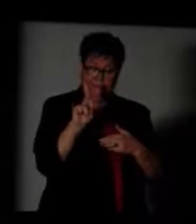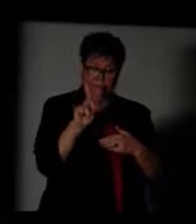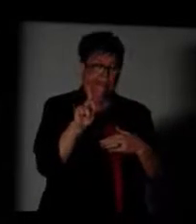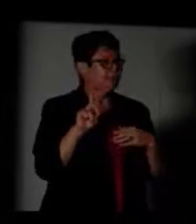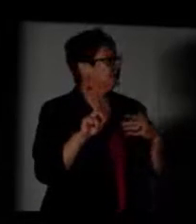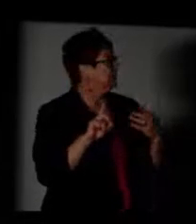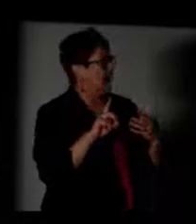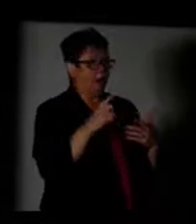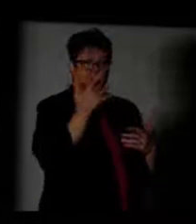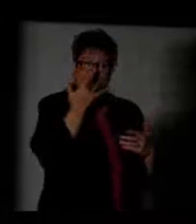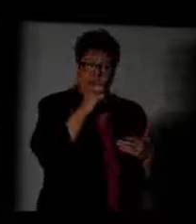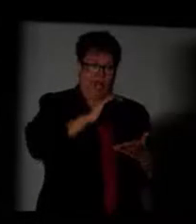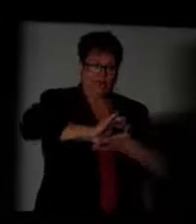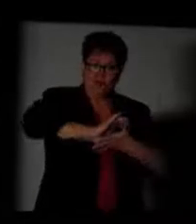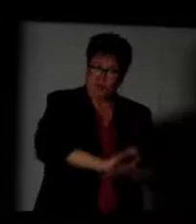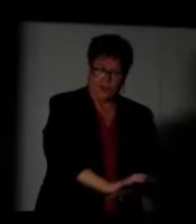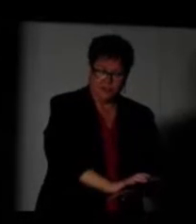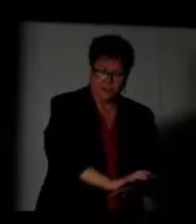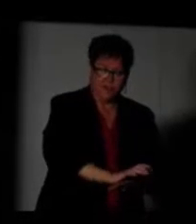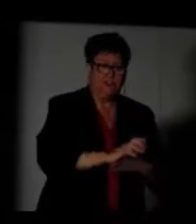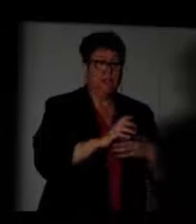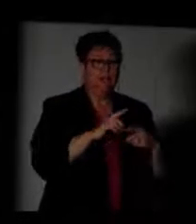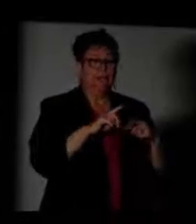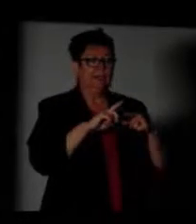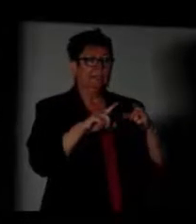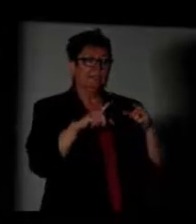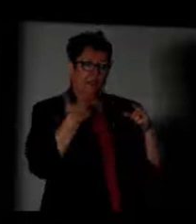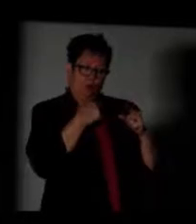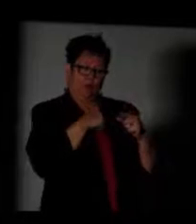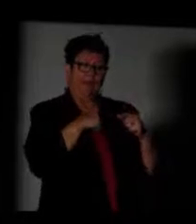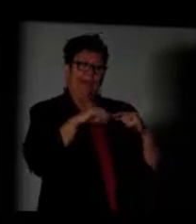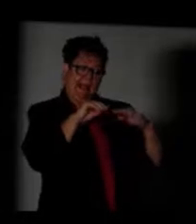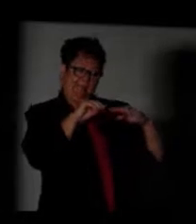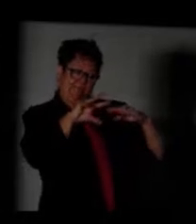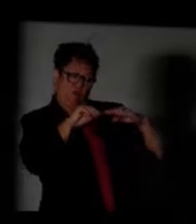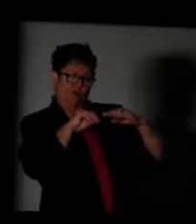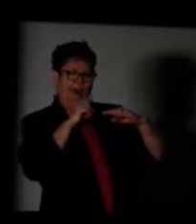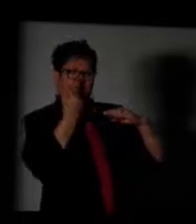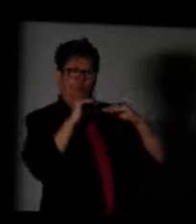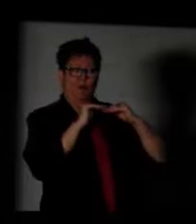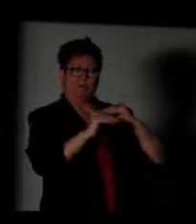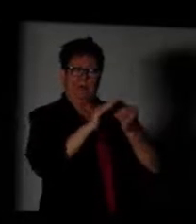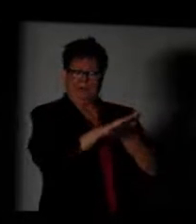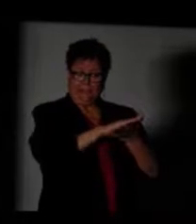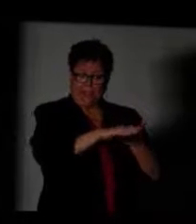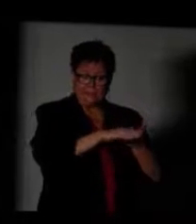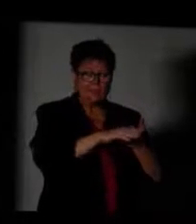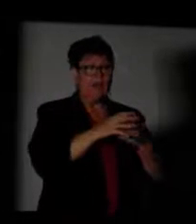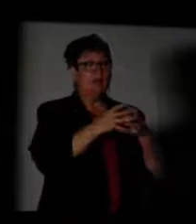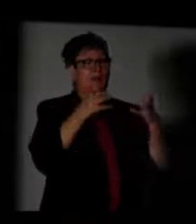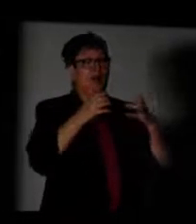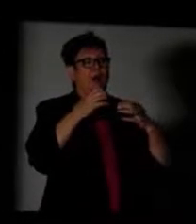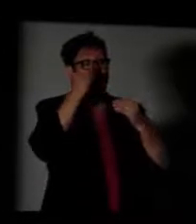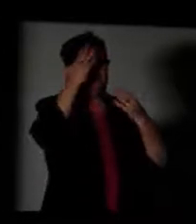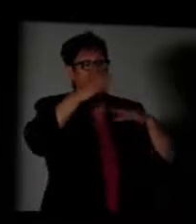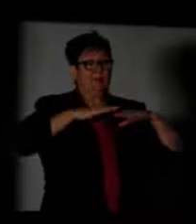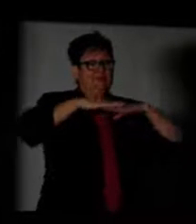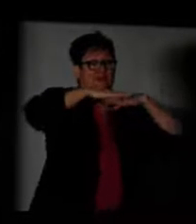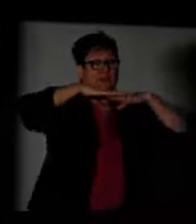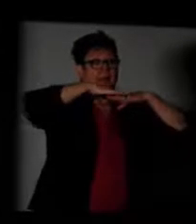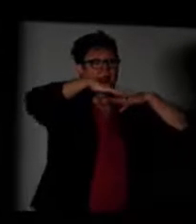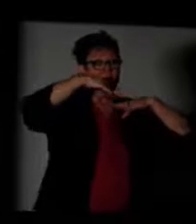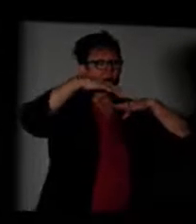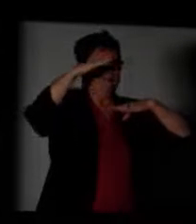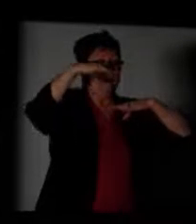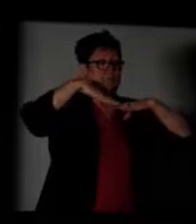don't crush them, but there is a plane in them that we can photograph quite nicely. Quite a lot of information on the upper surface, so that's great.